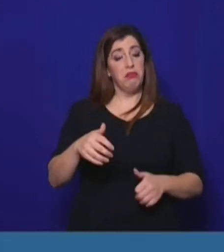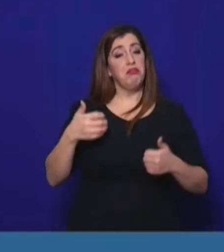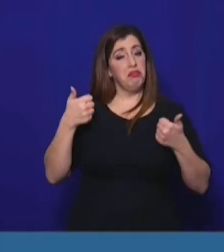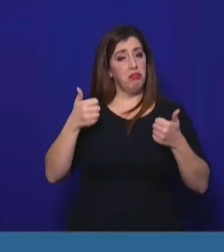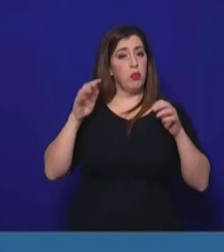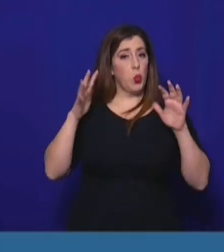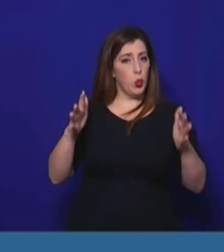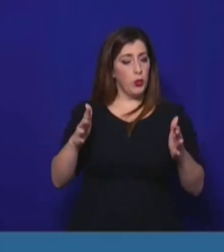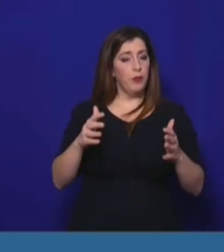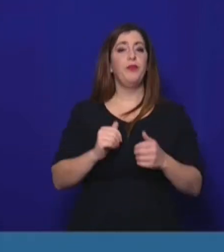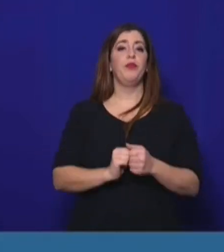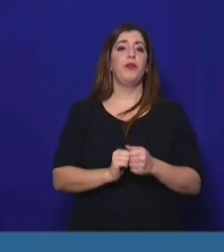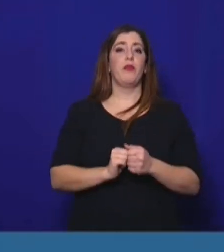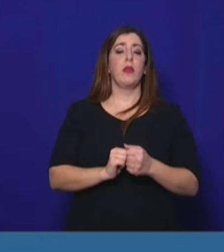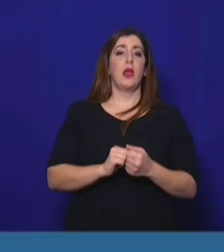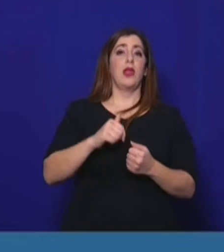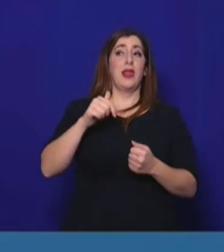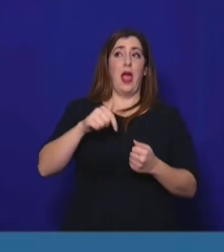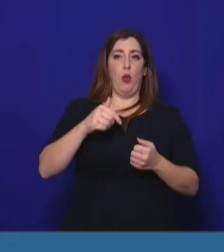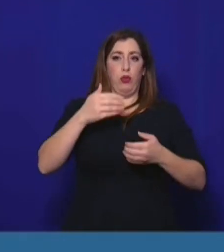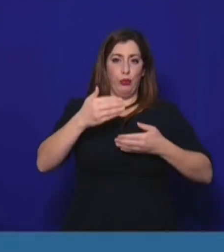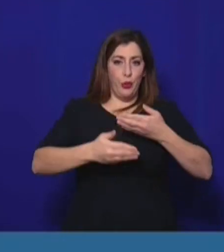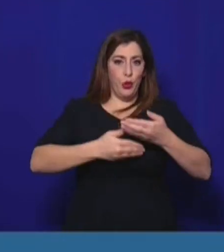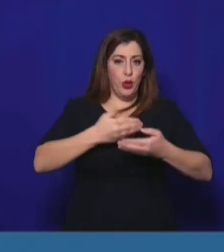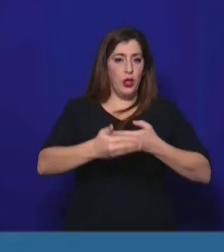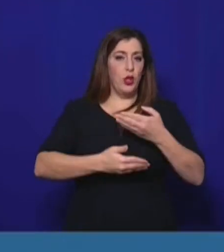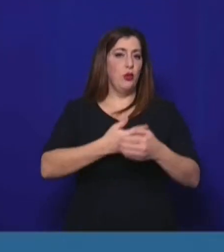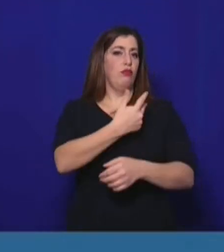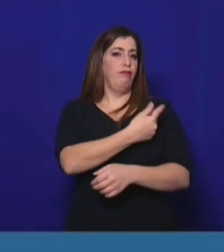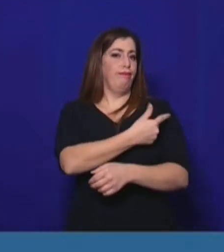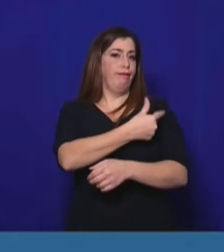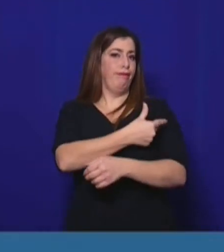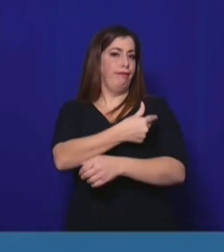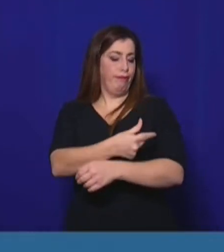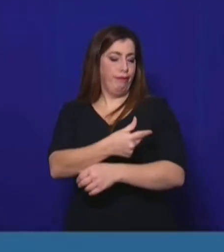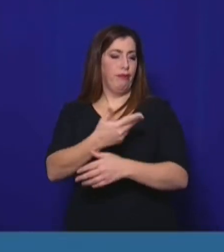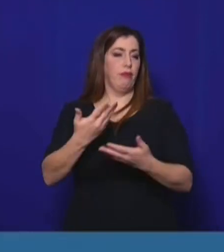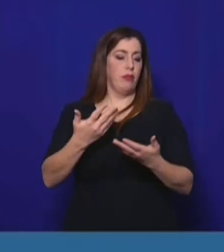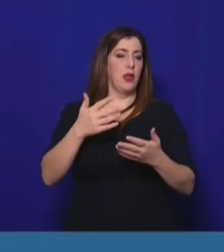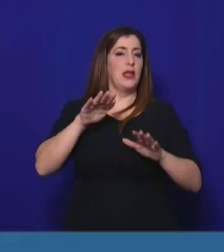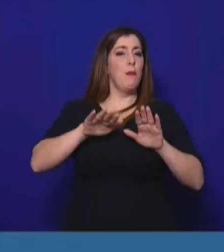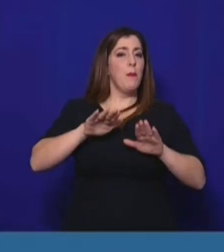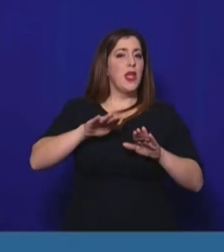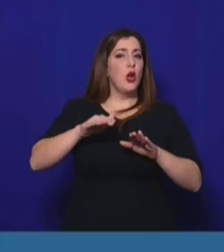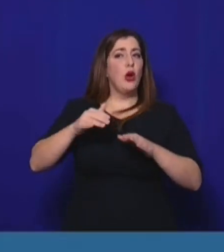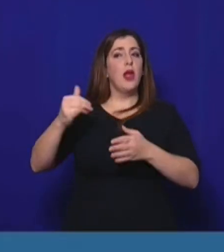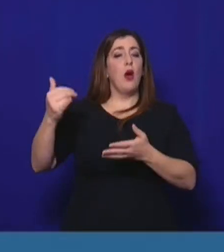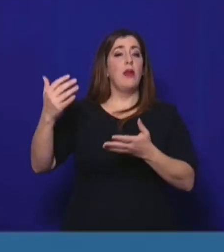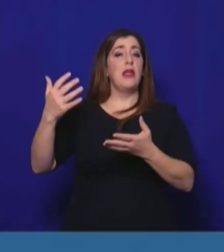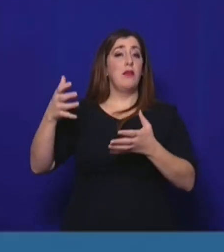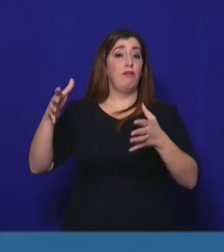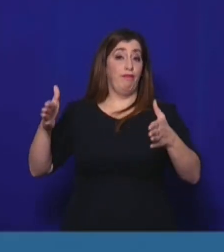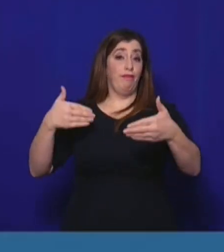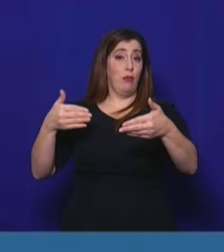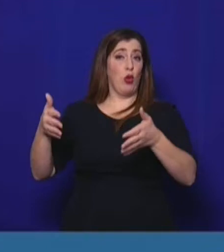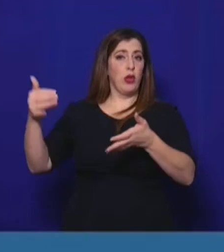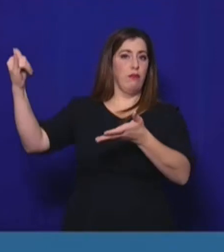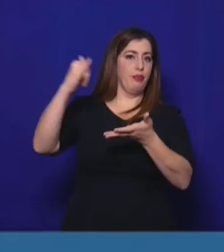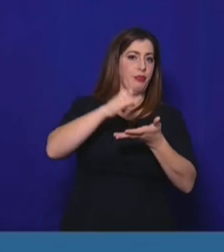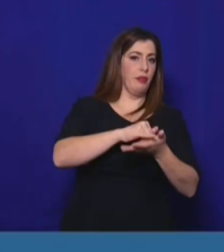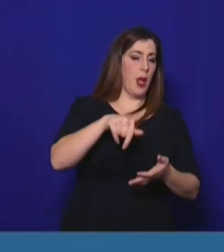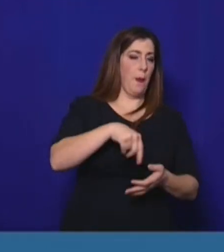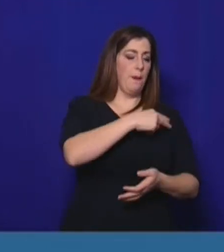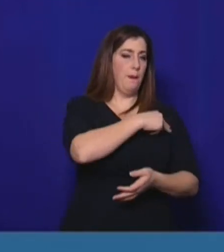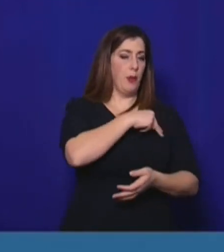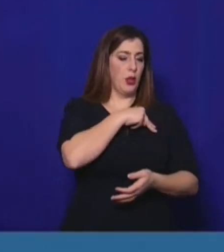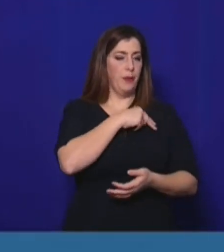vaccination program, whereby we are rolling out vaccinations in according with the amounts that we are receiving every week. And